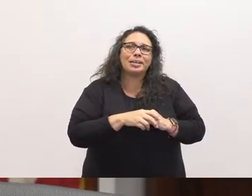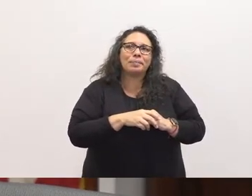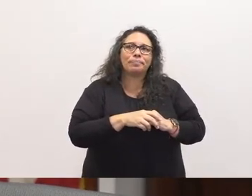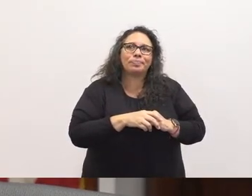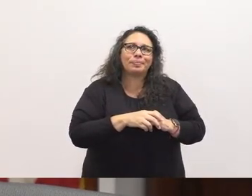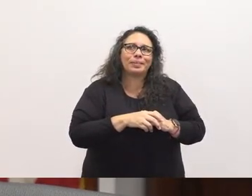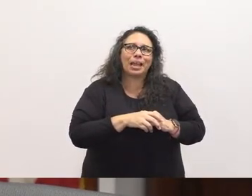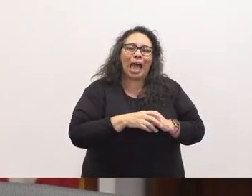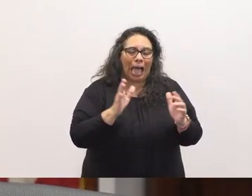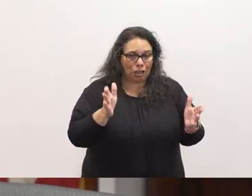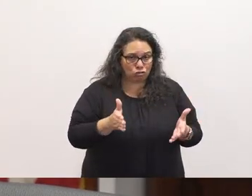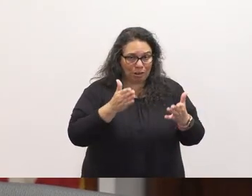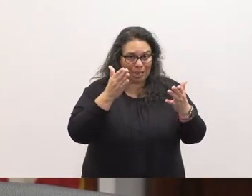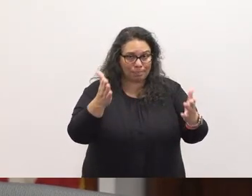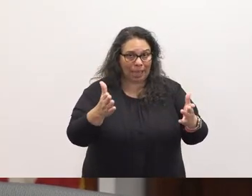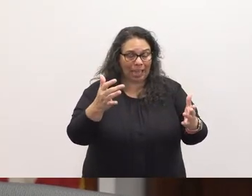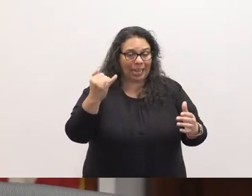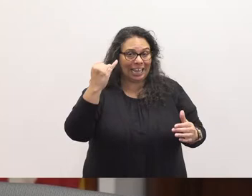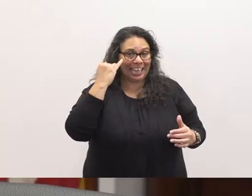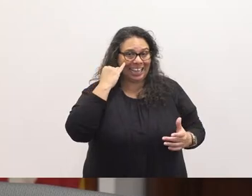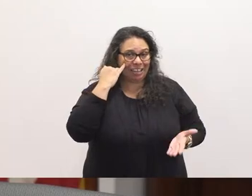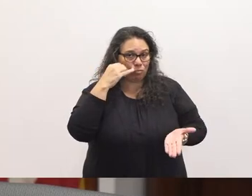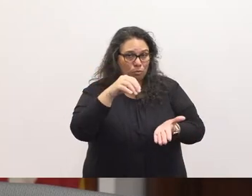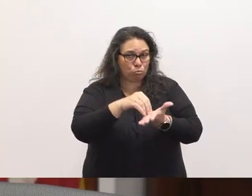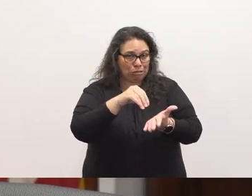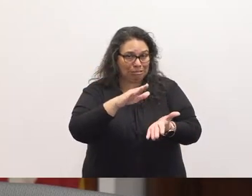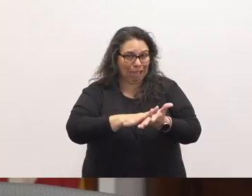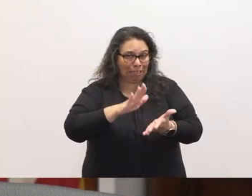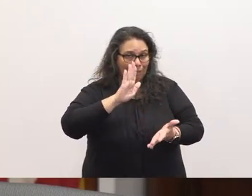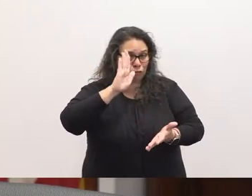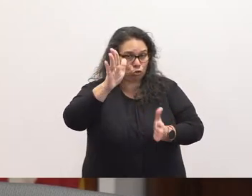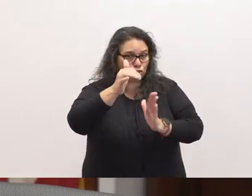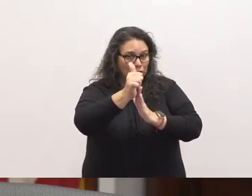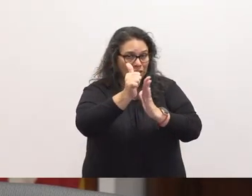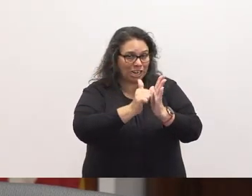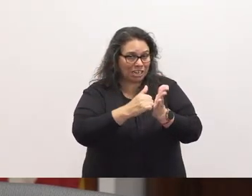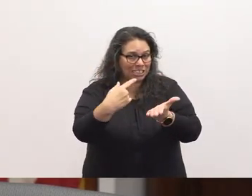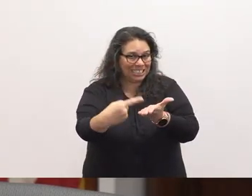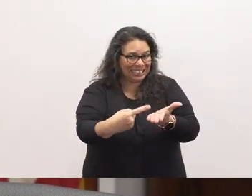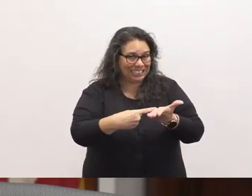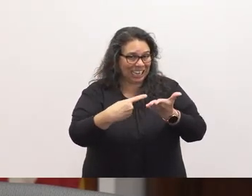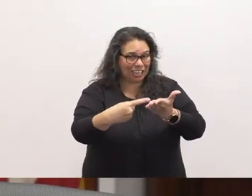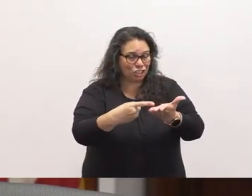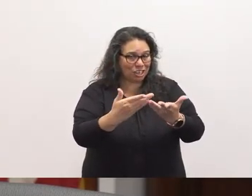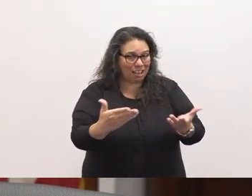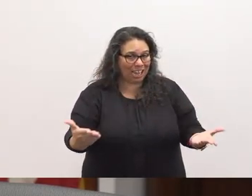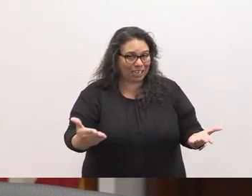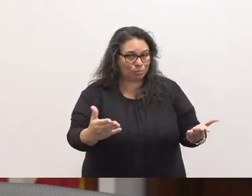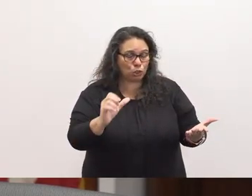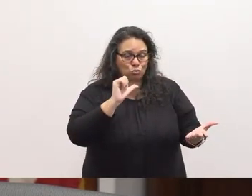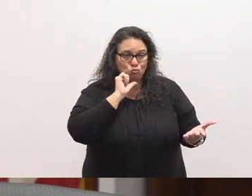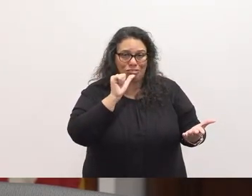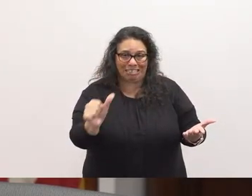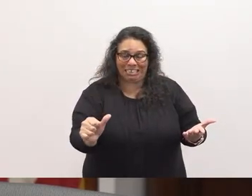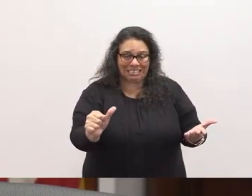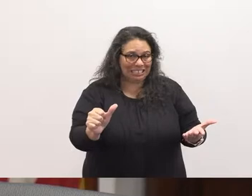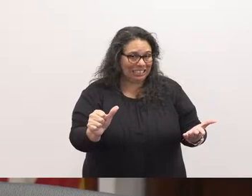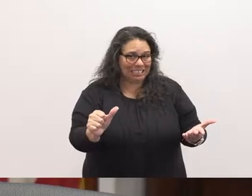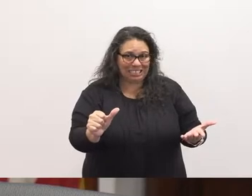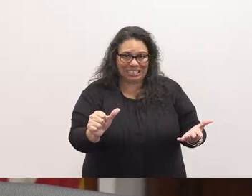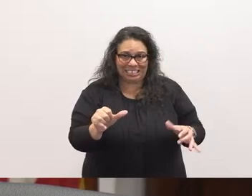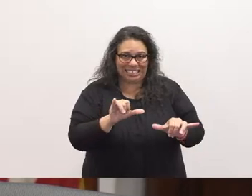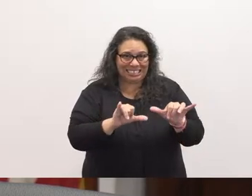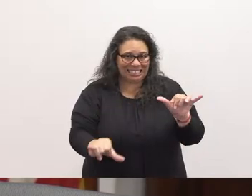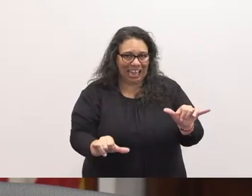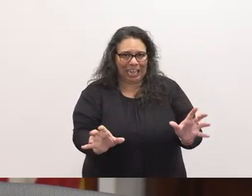I'd actually recommend that if we could put that on a future agenda as a discussion item so that it doesn't just stay in